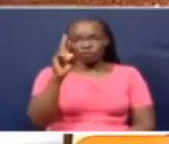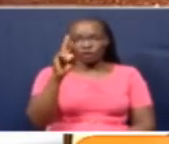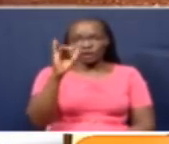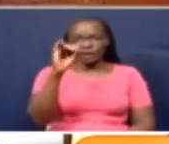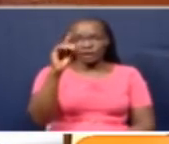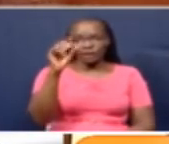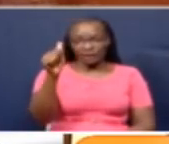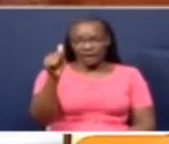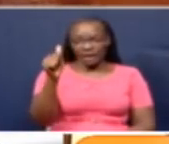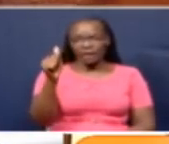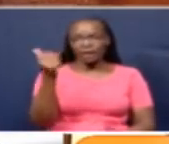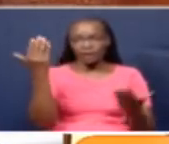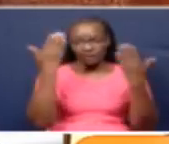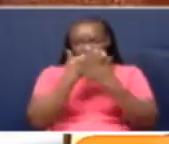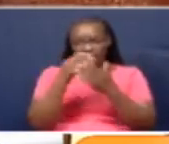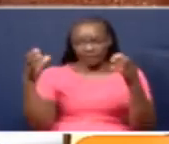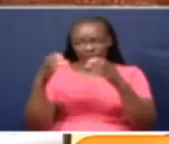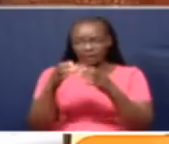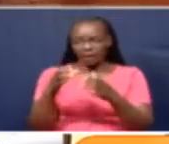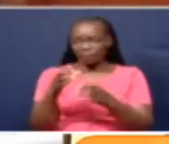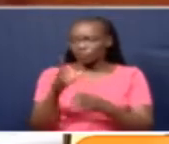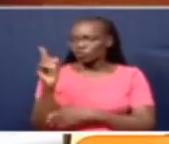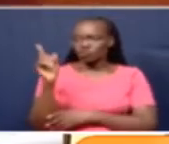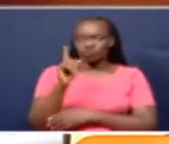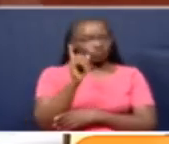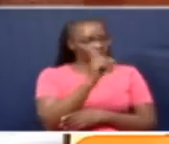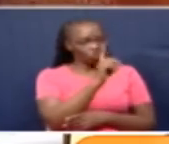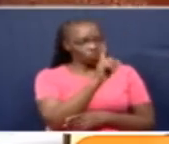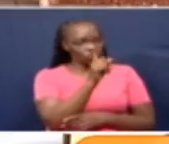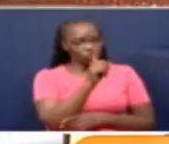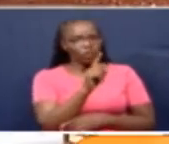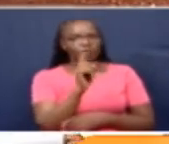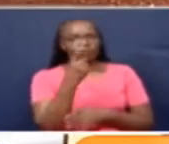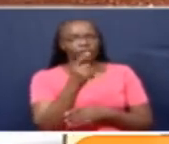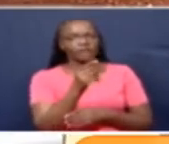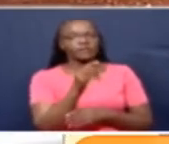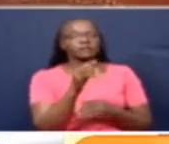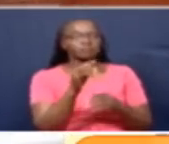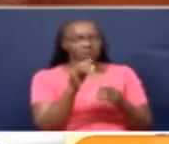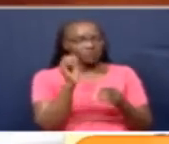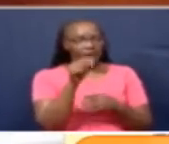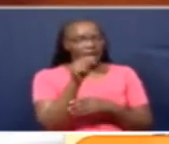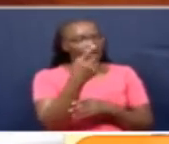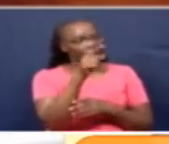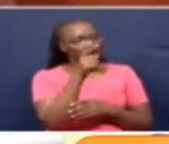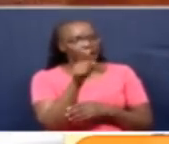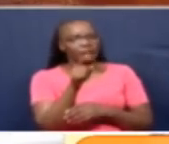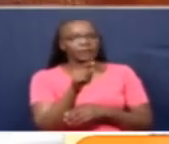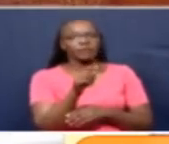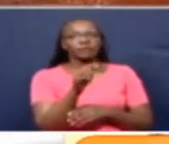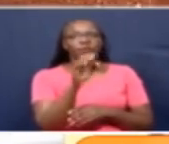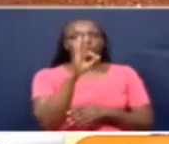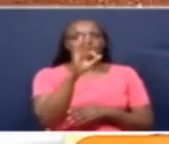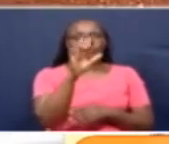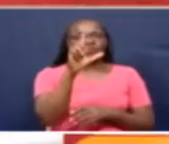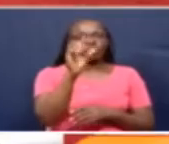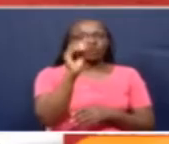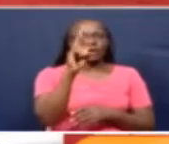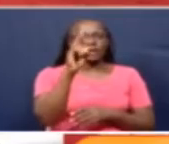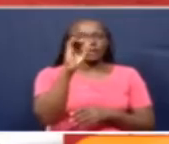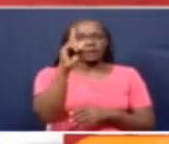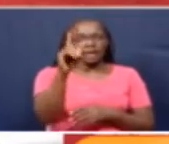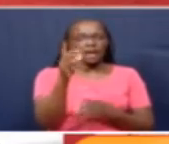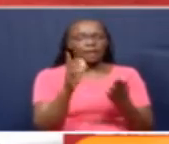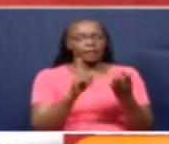Florida later. First it was Bonanza. Bonanza? Then it became Sal Davis' night spot. Then it became Florida Nightclub. And you owned that